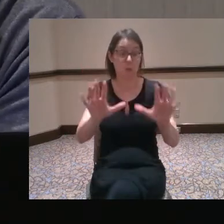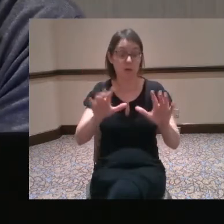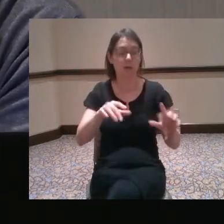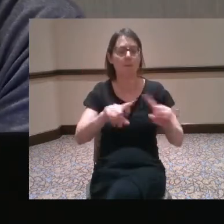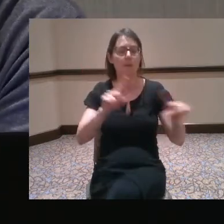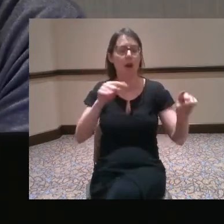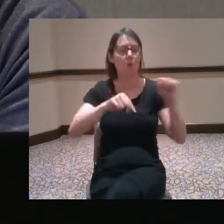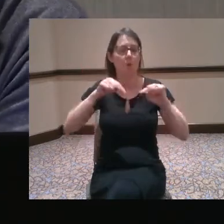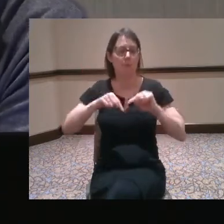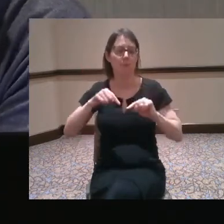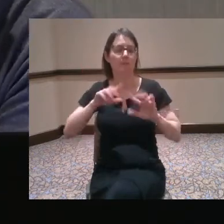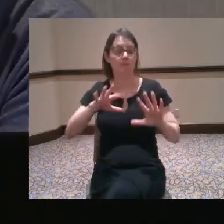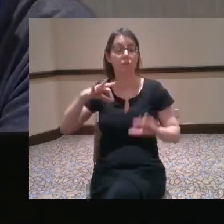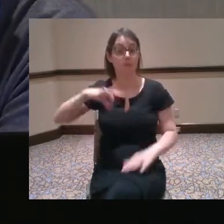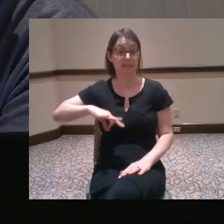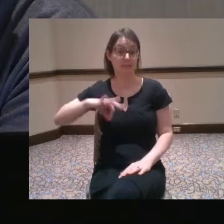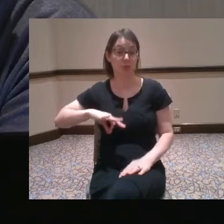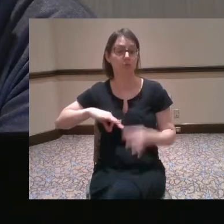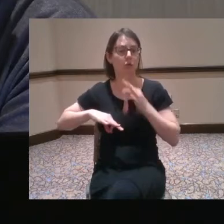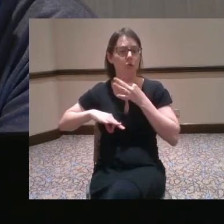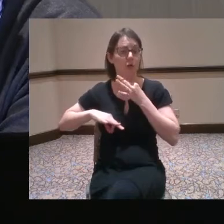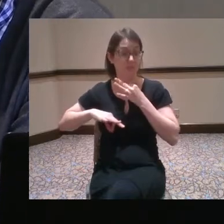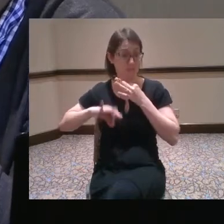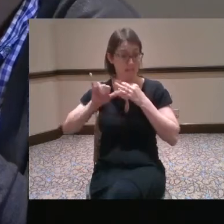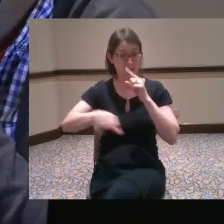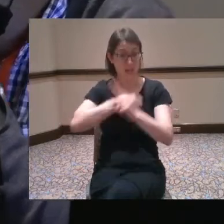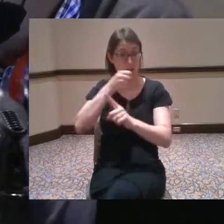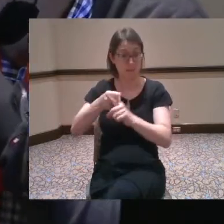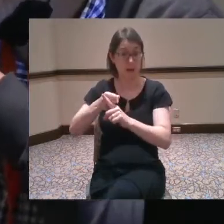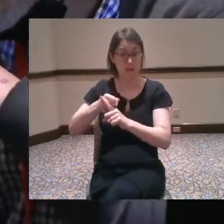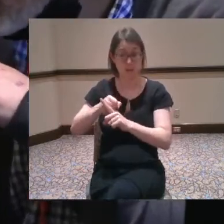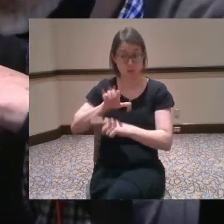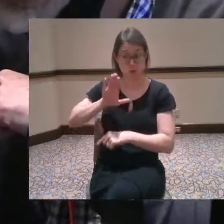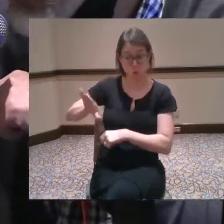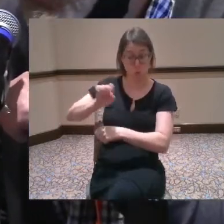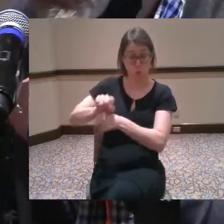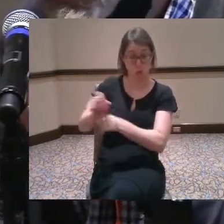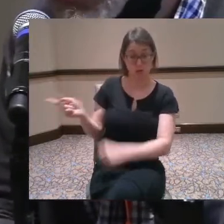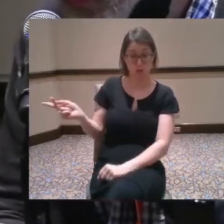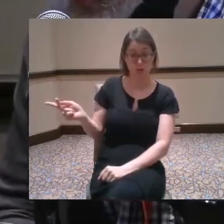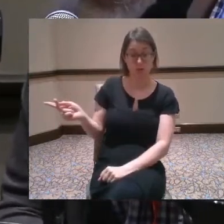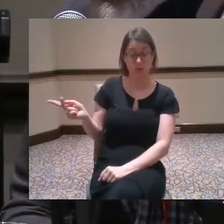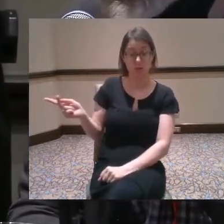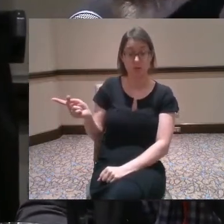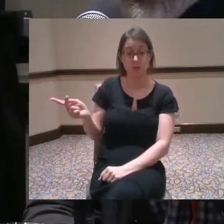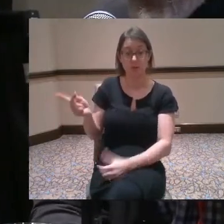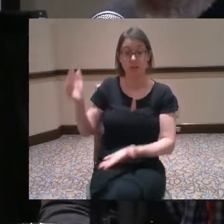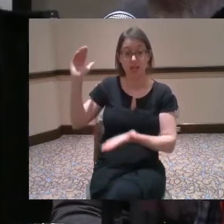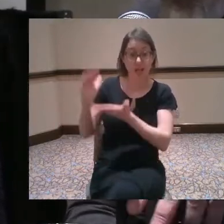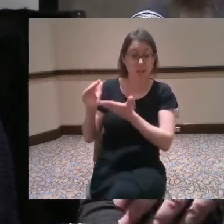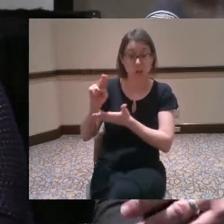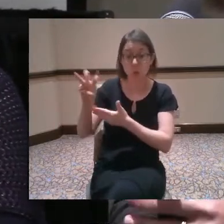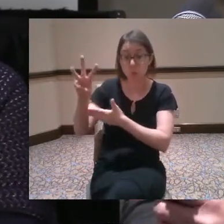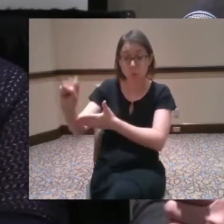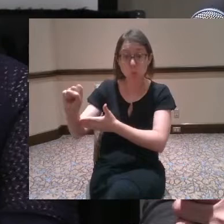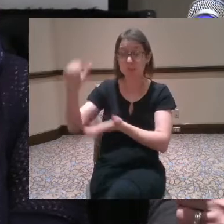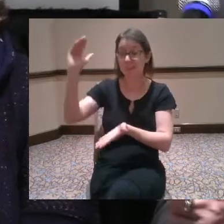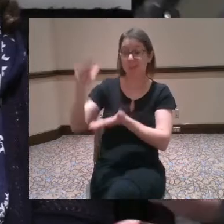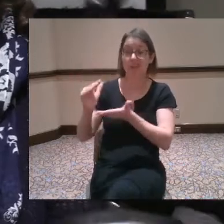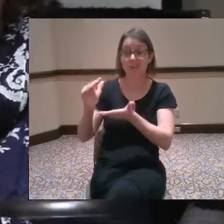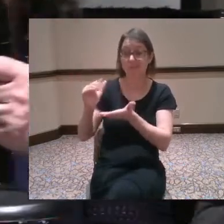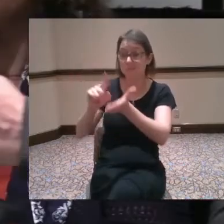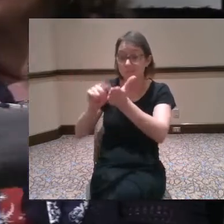whether that has affected your work, Monteze and Karla, the decline in coverage or the kind of coverage that you